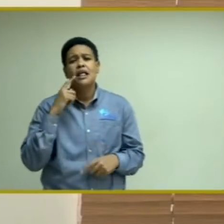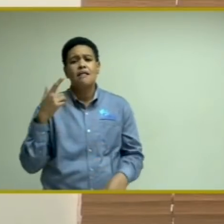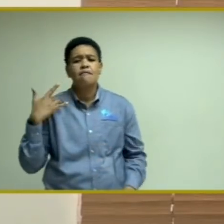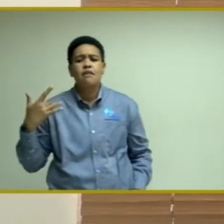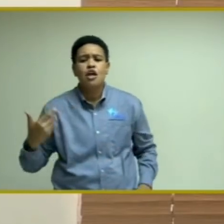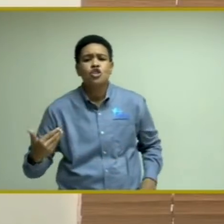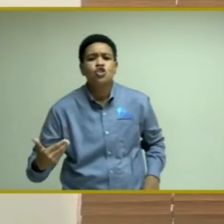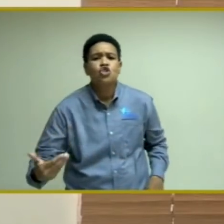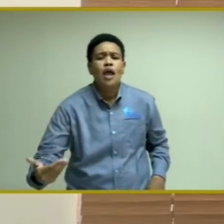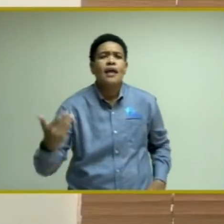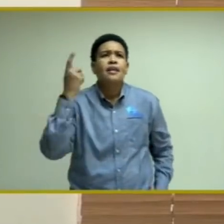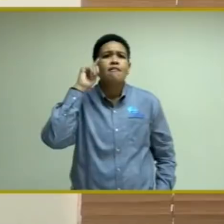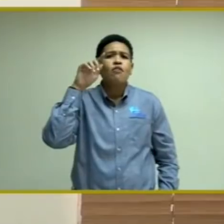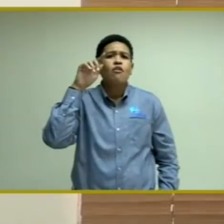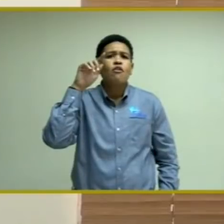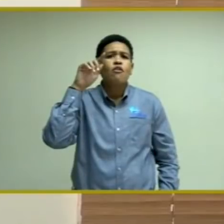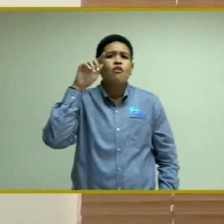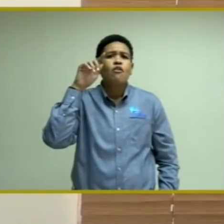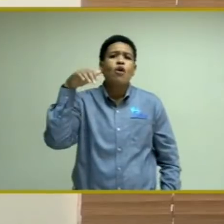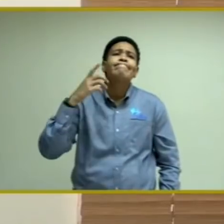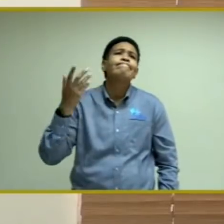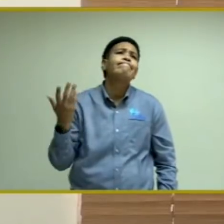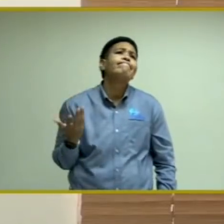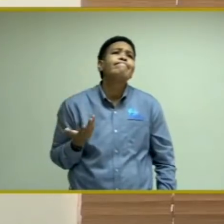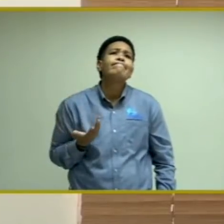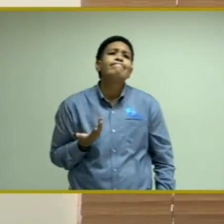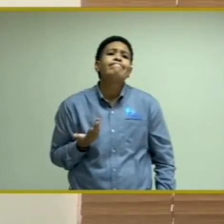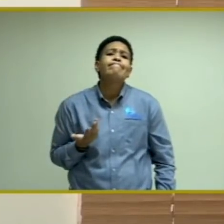trend for the proportionate